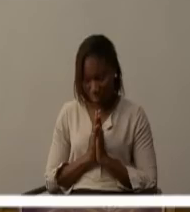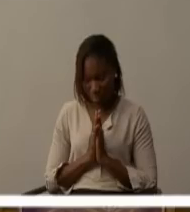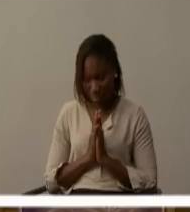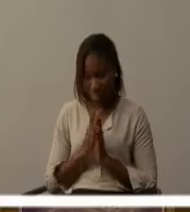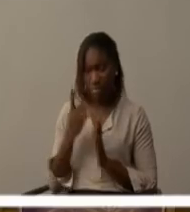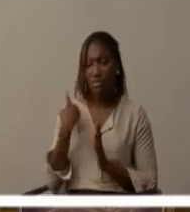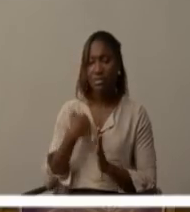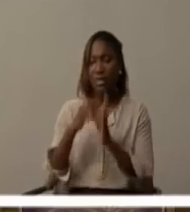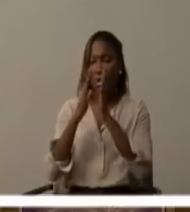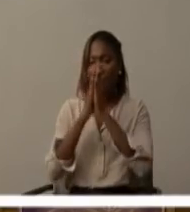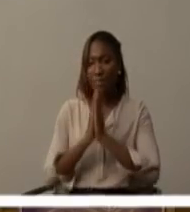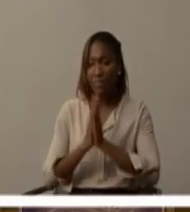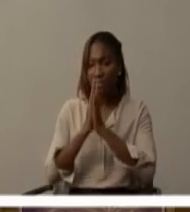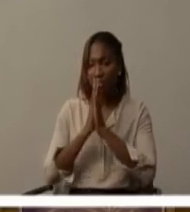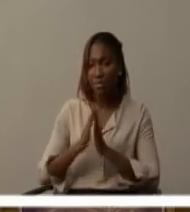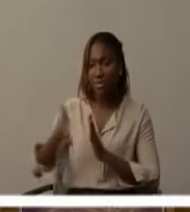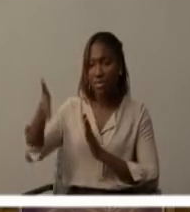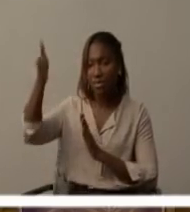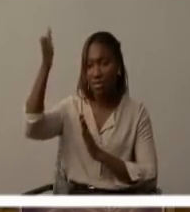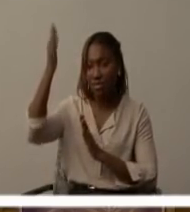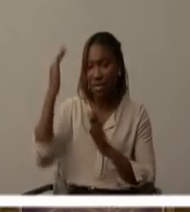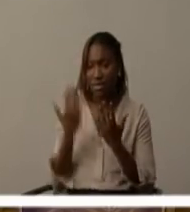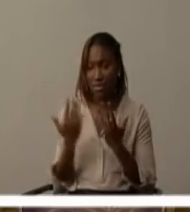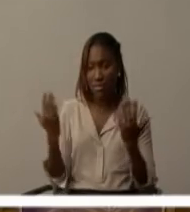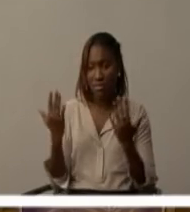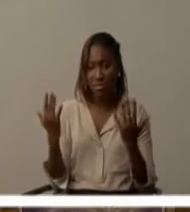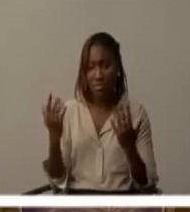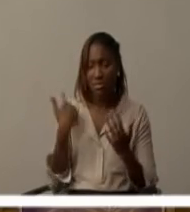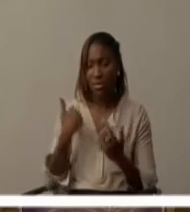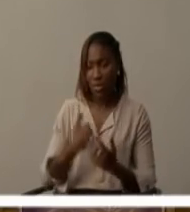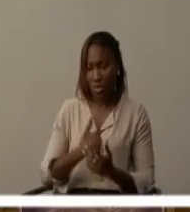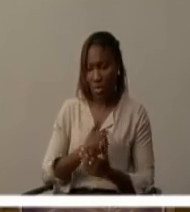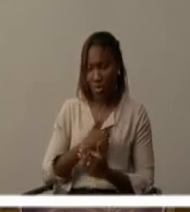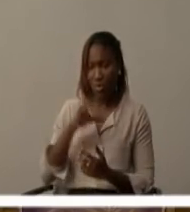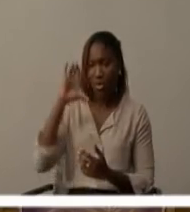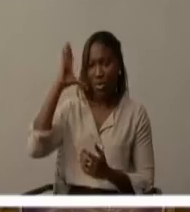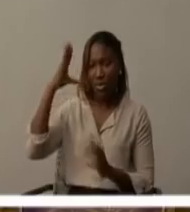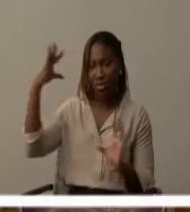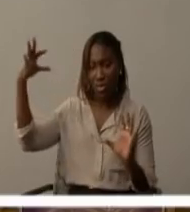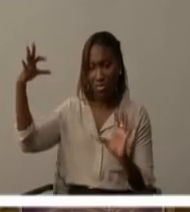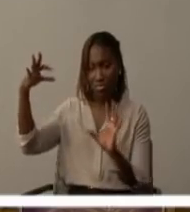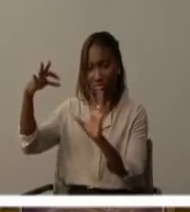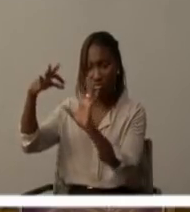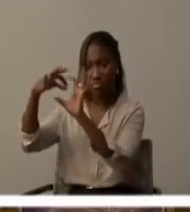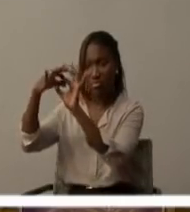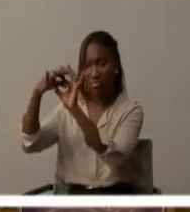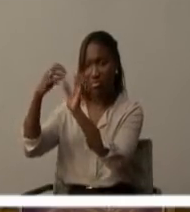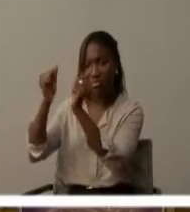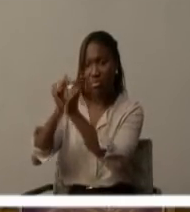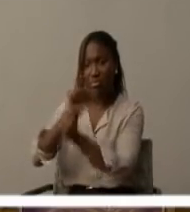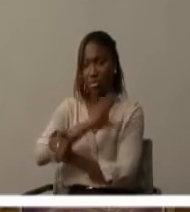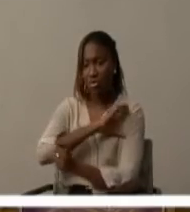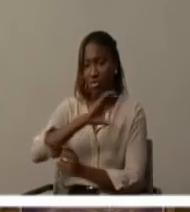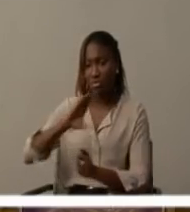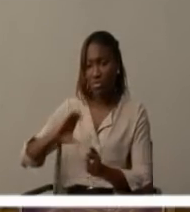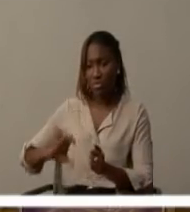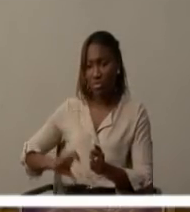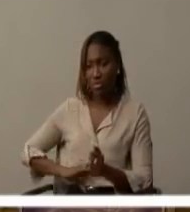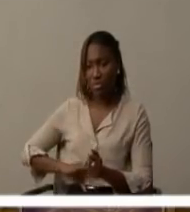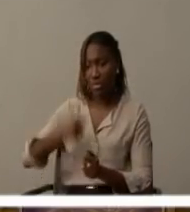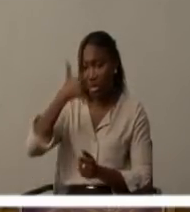We pray, Almighty God, that we may always be counted among the members of Christ, in whose body and